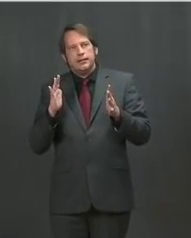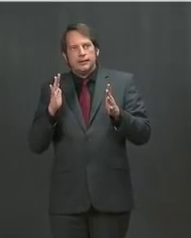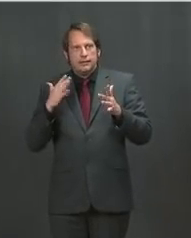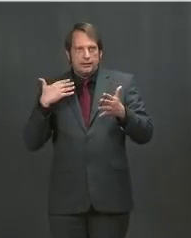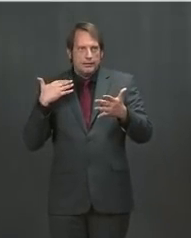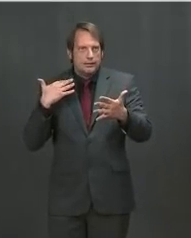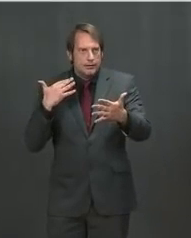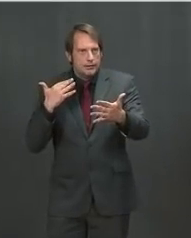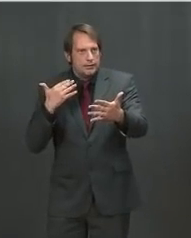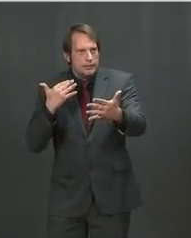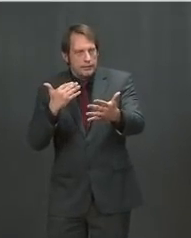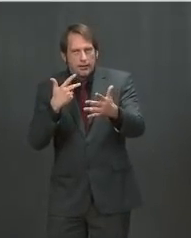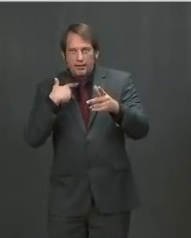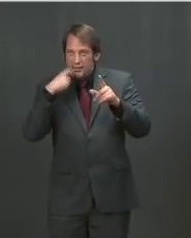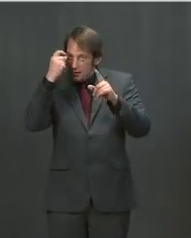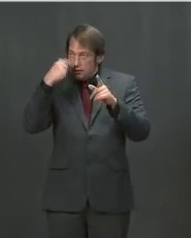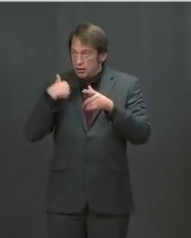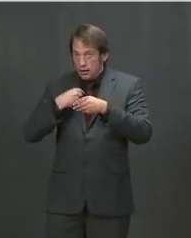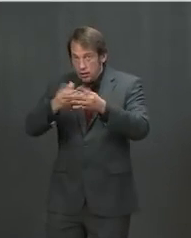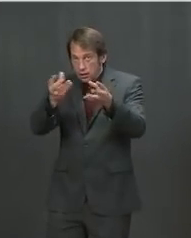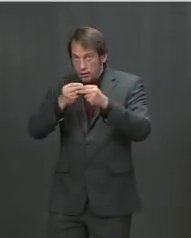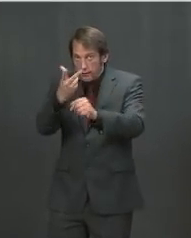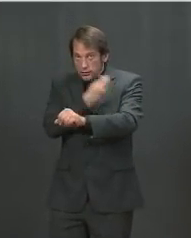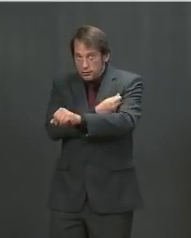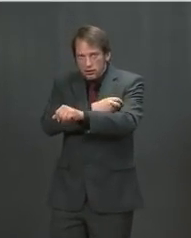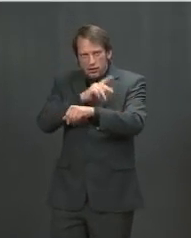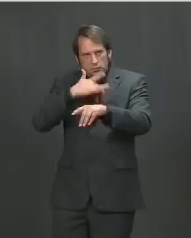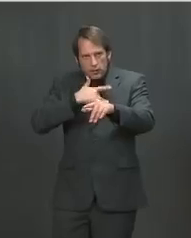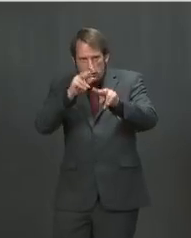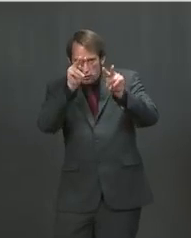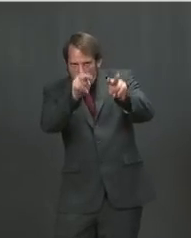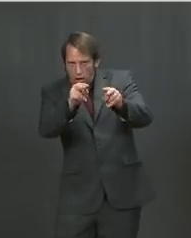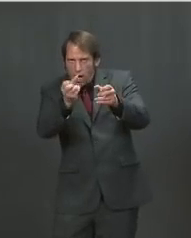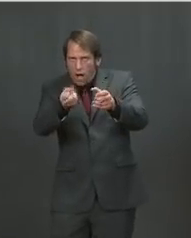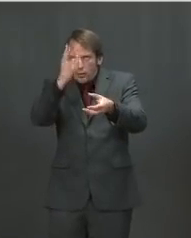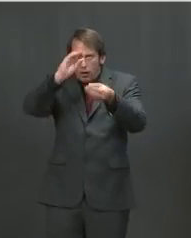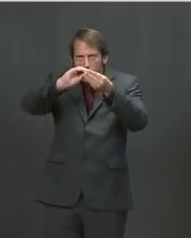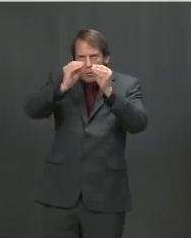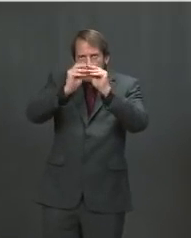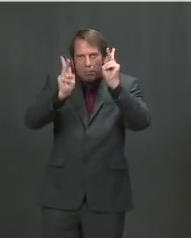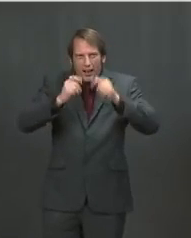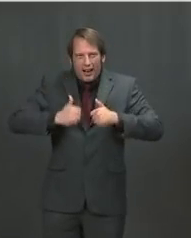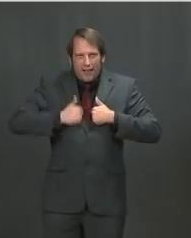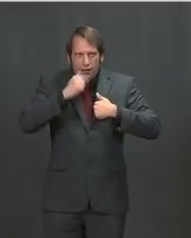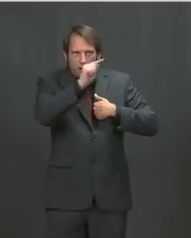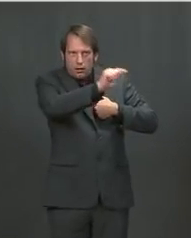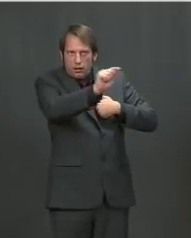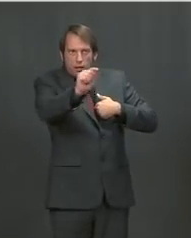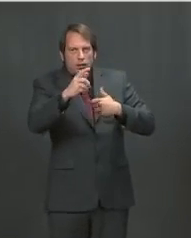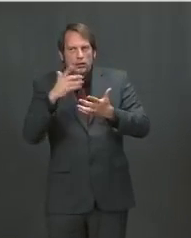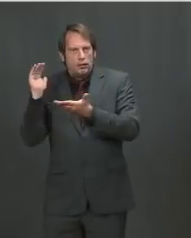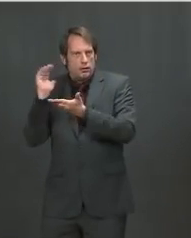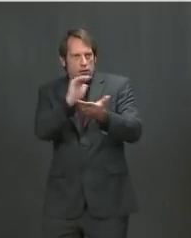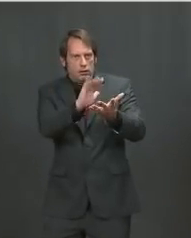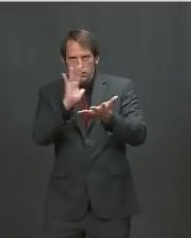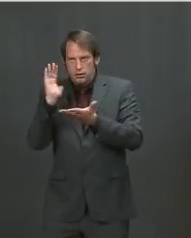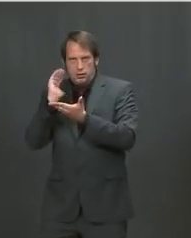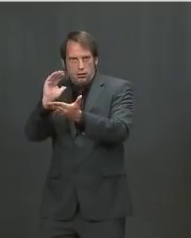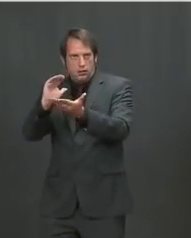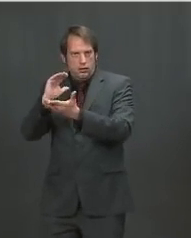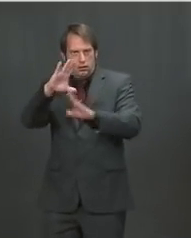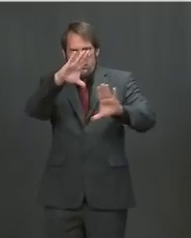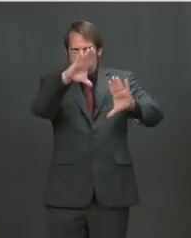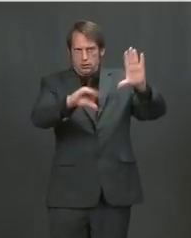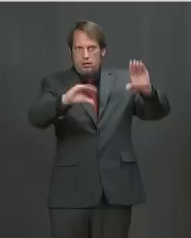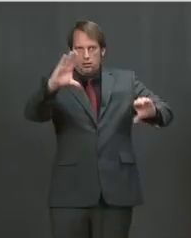we get to that point. Clearly, we will get to a place where more targeted strategies will work. But right